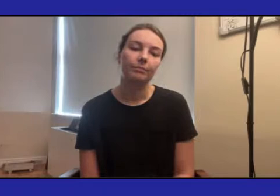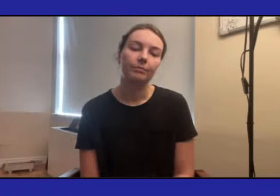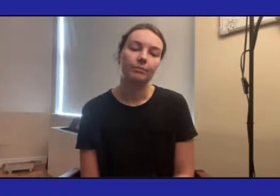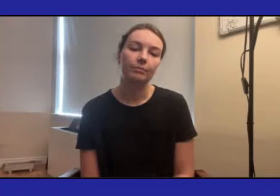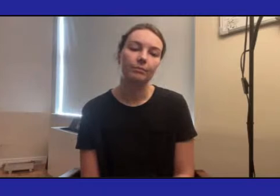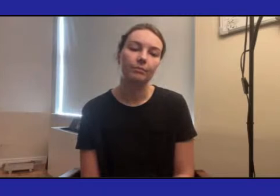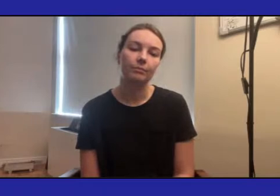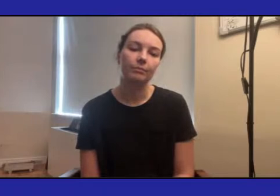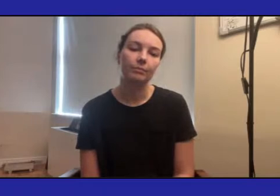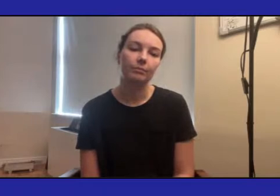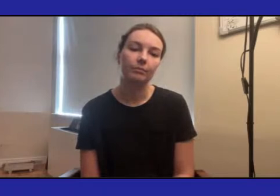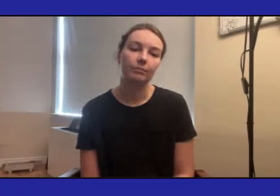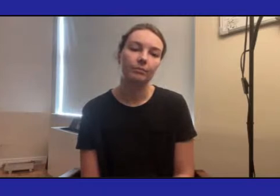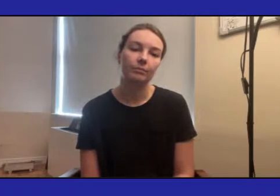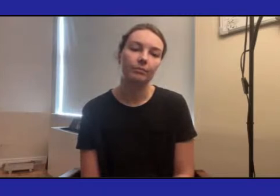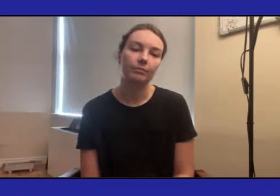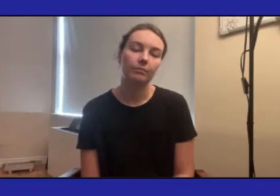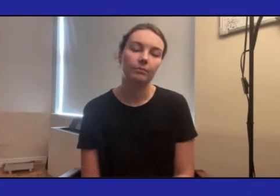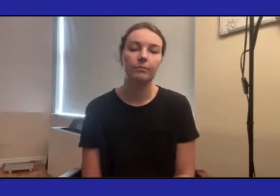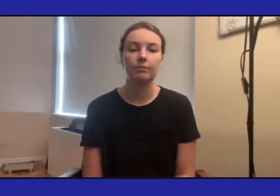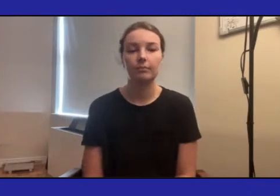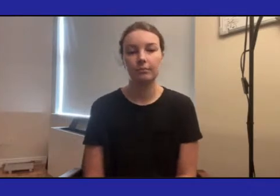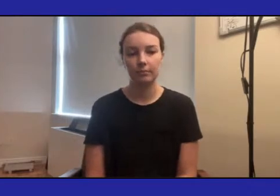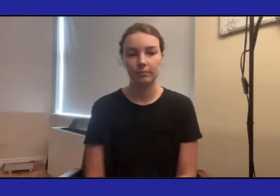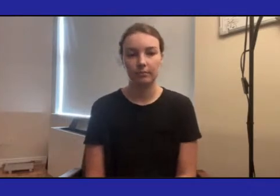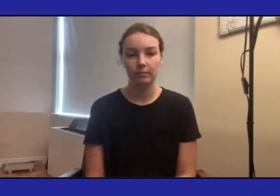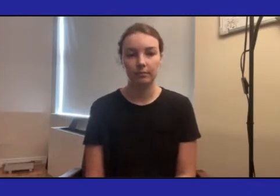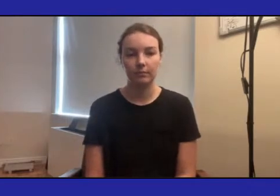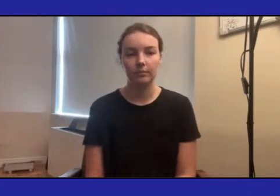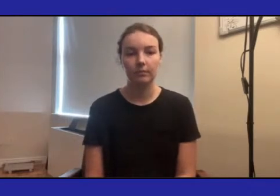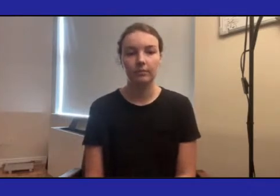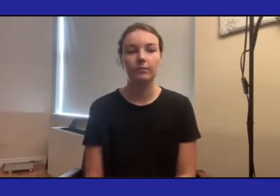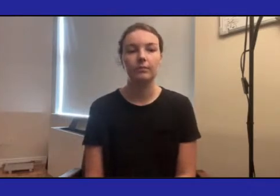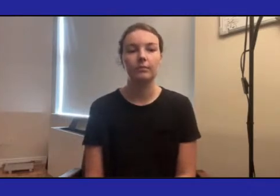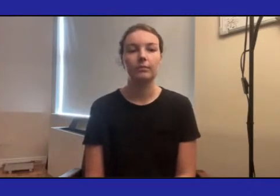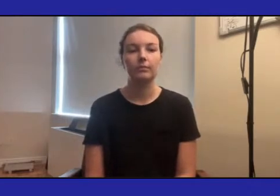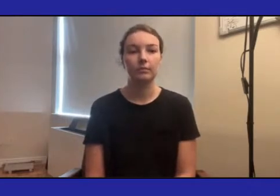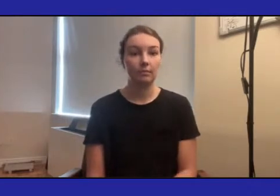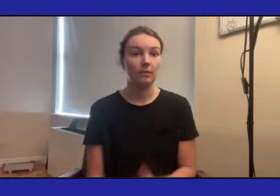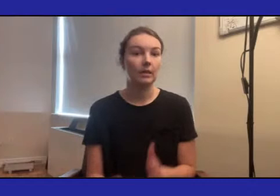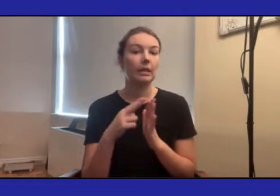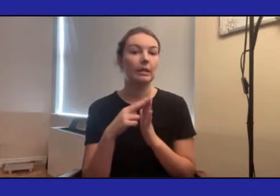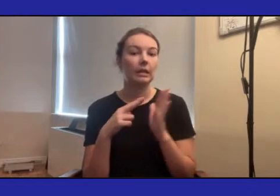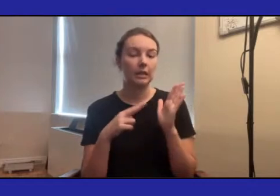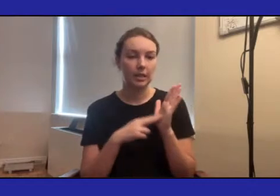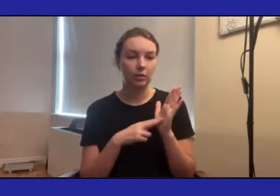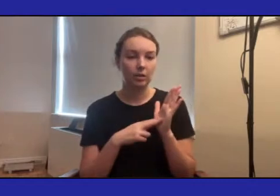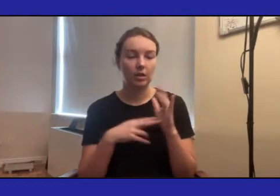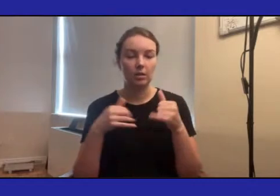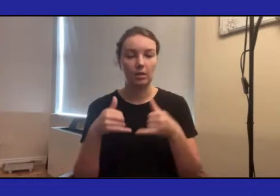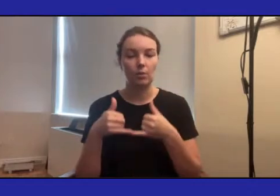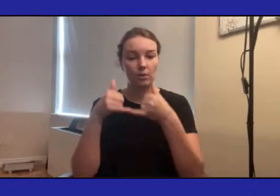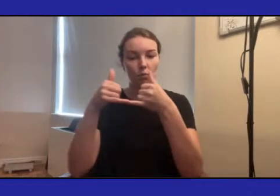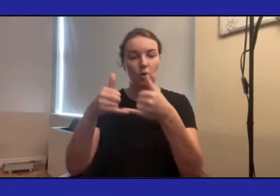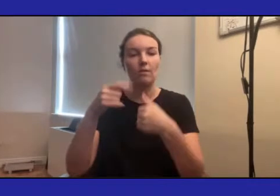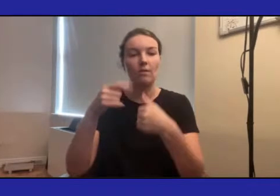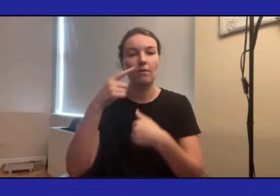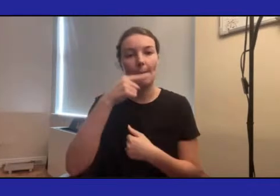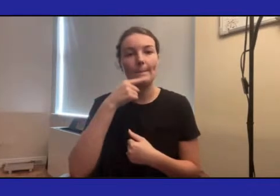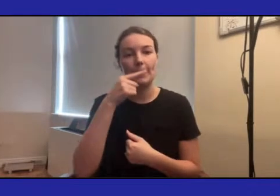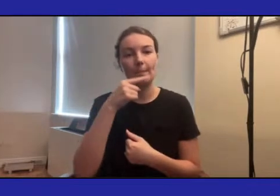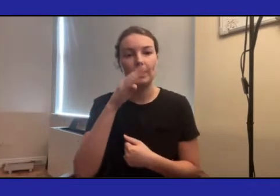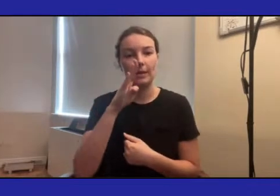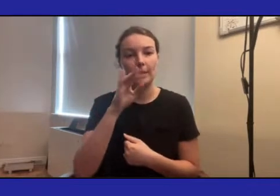take over now. Thank you. Good morning. So job order contracts are contracts that we award based on a public bid. The bidders